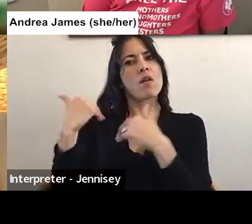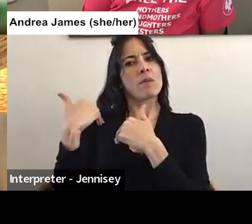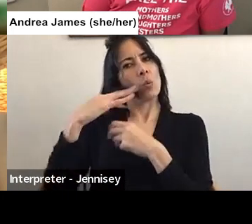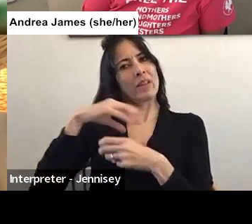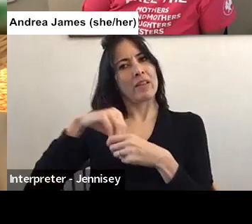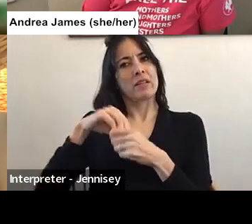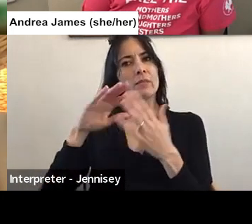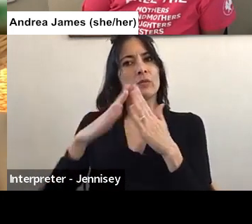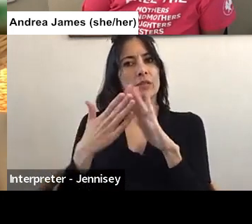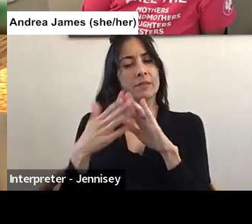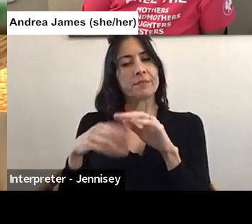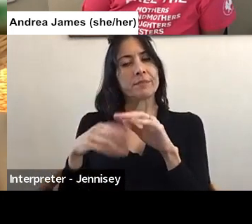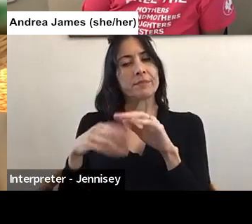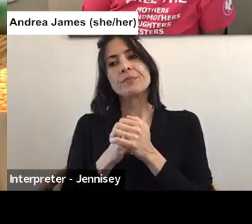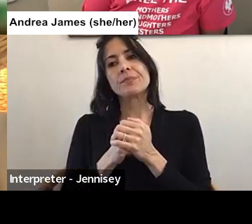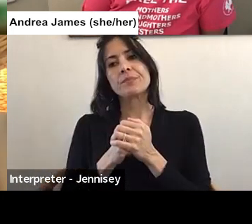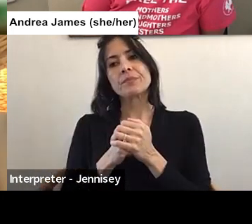Second,